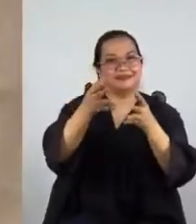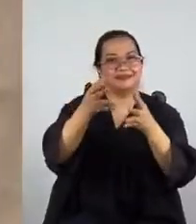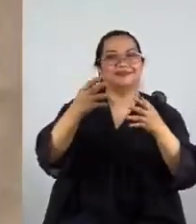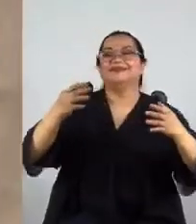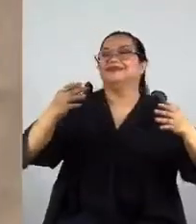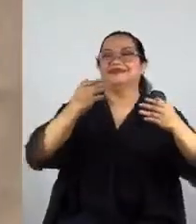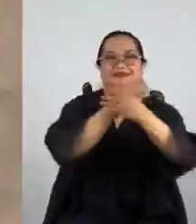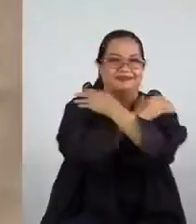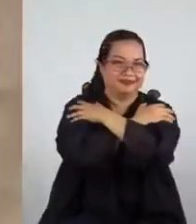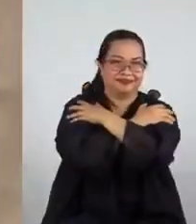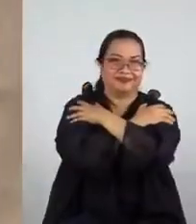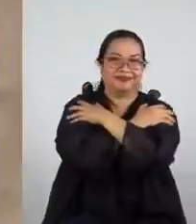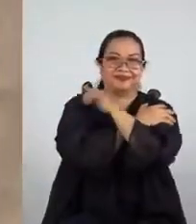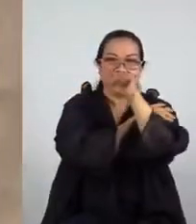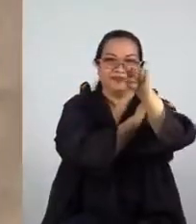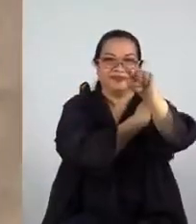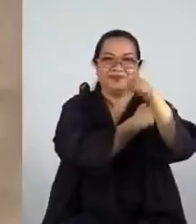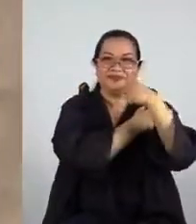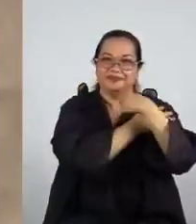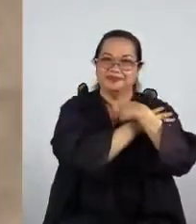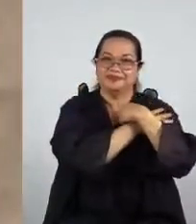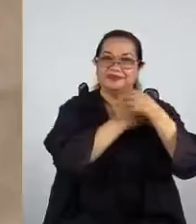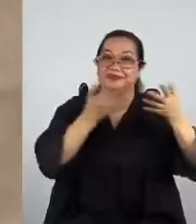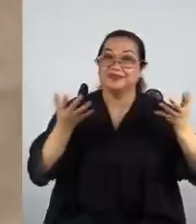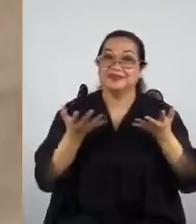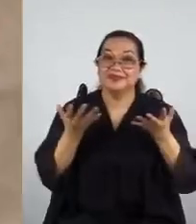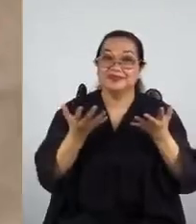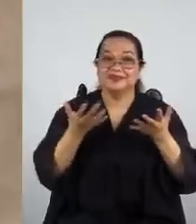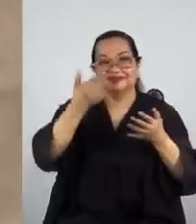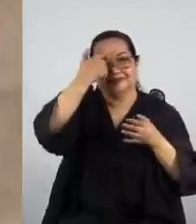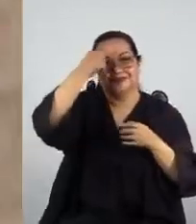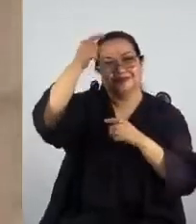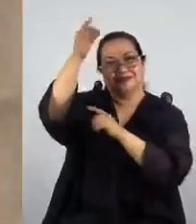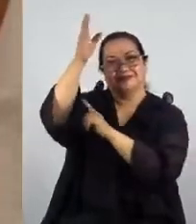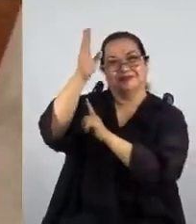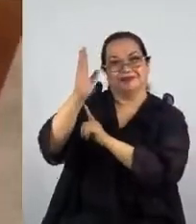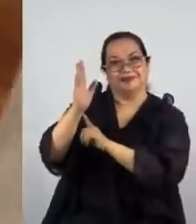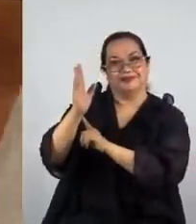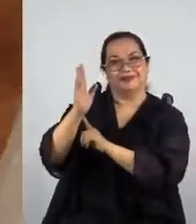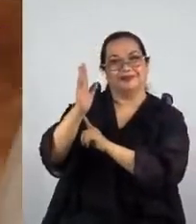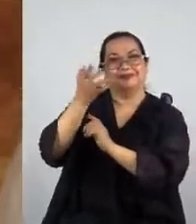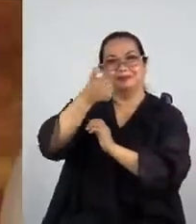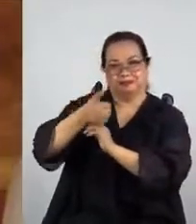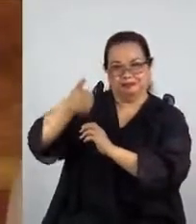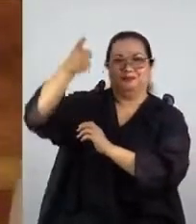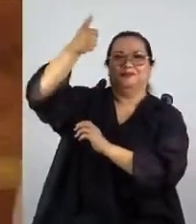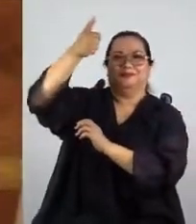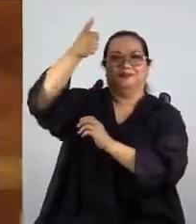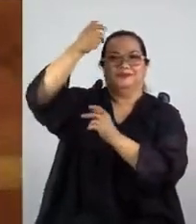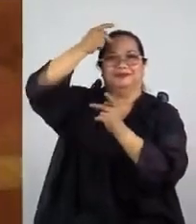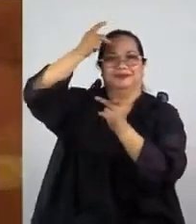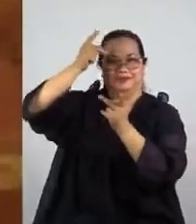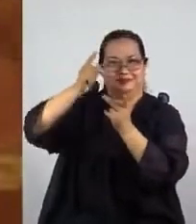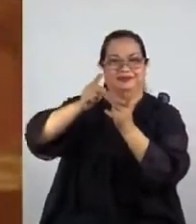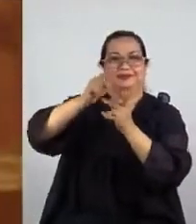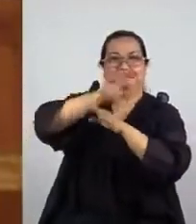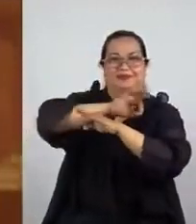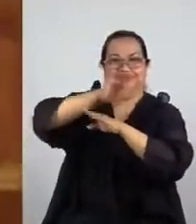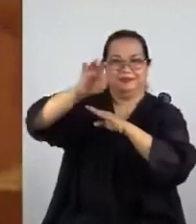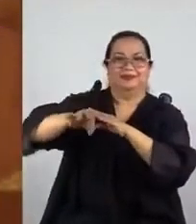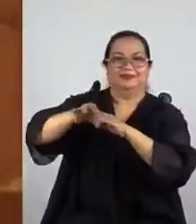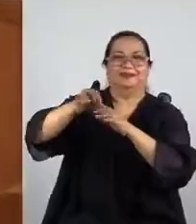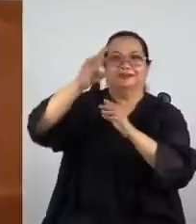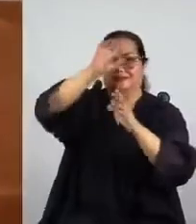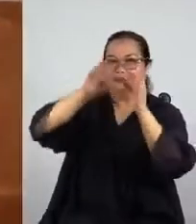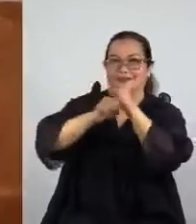it. We are where we are because it is God's sovereign purpose and plan. Trust Him.